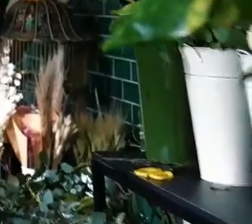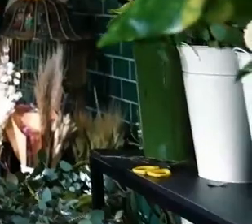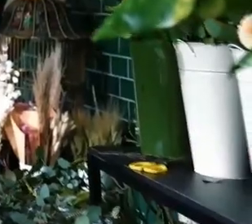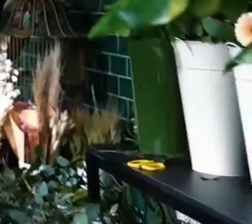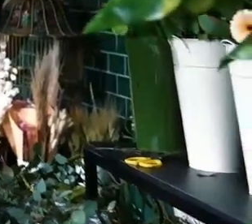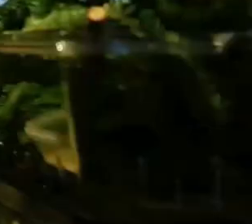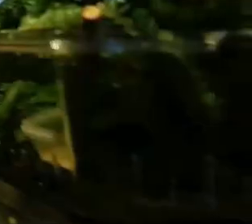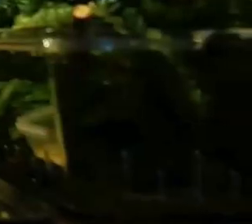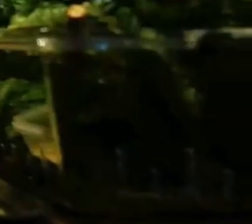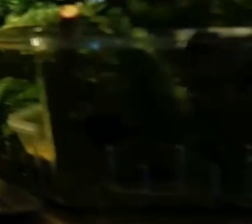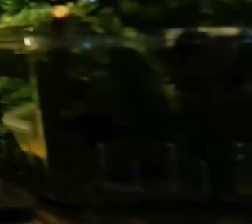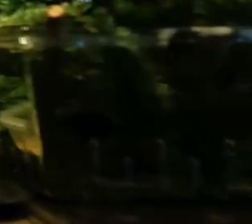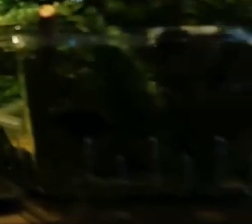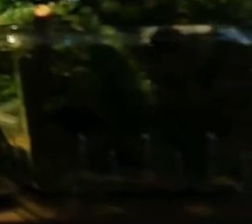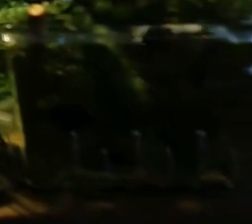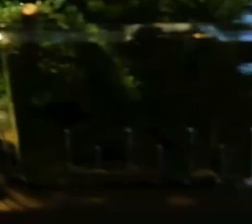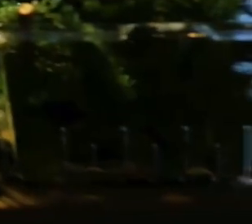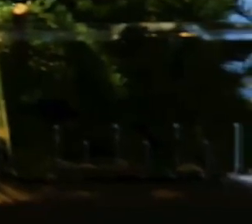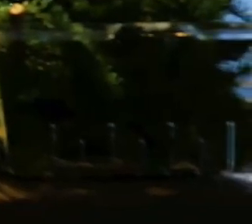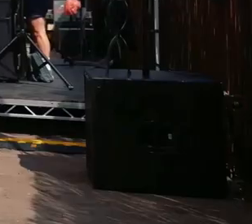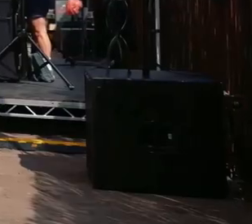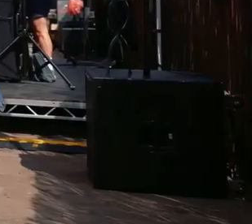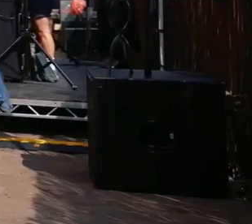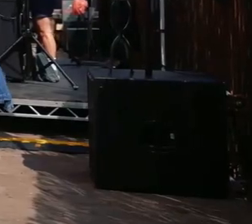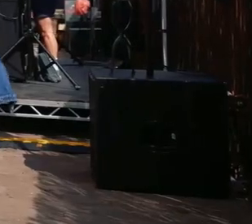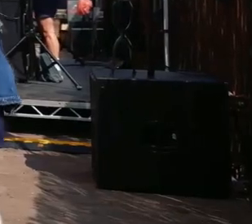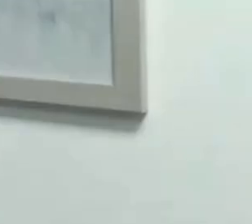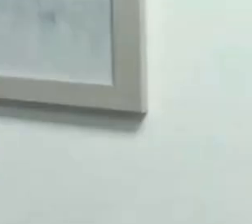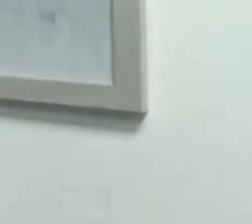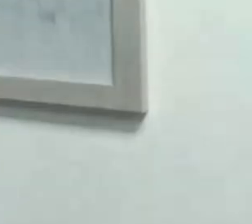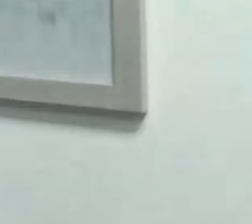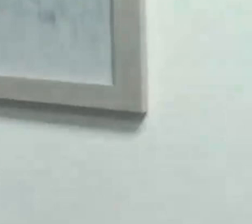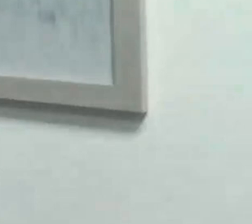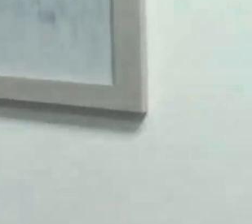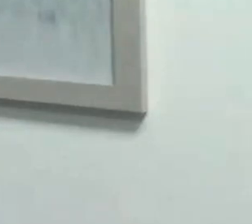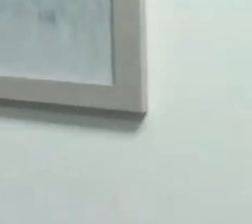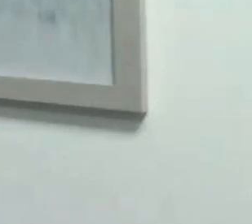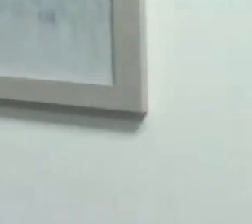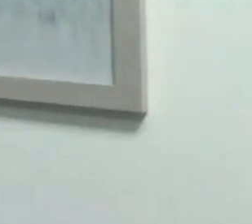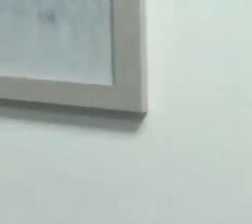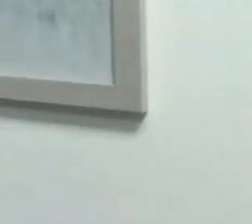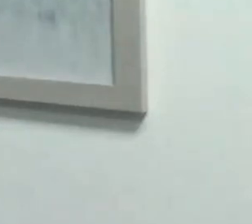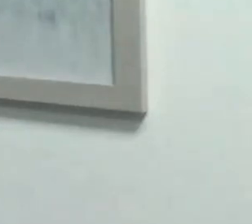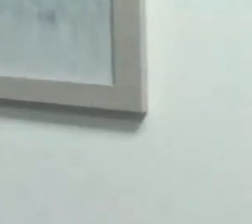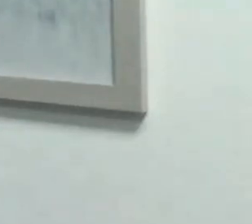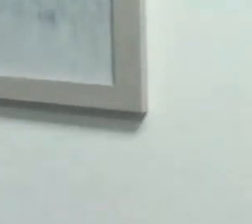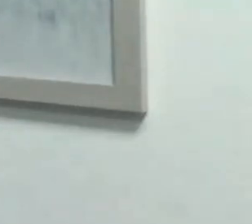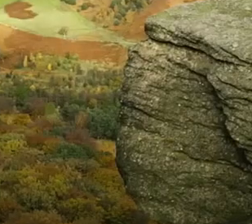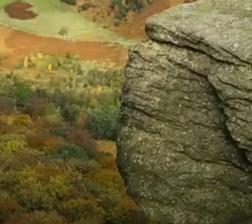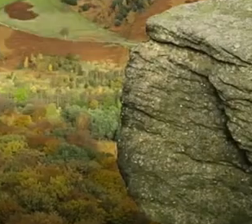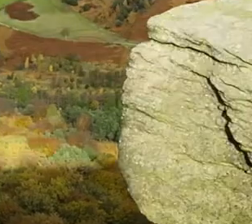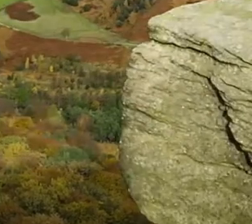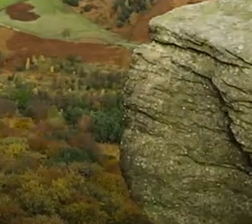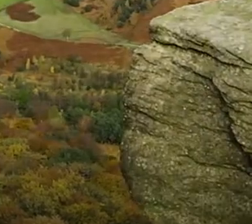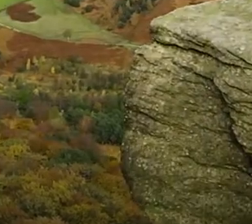enable us to do that. We recognize the need to strengthen our own resilience, having faced a devastating